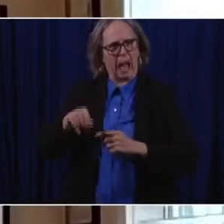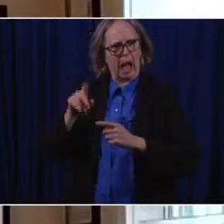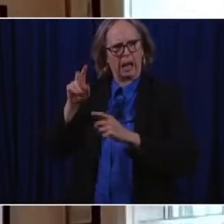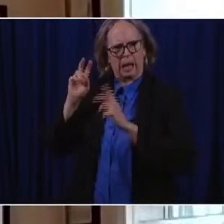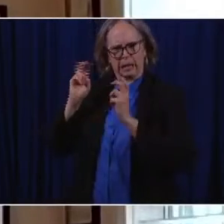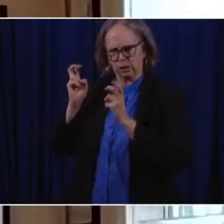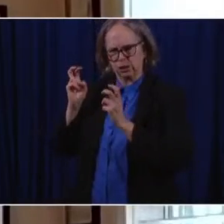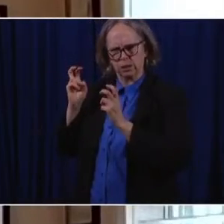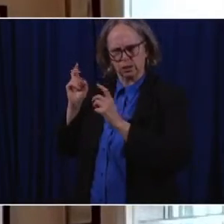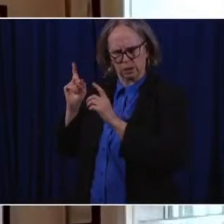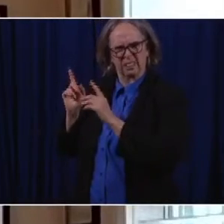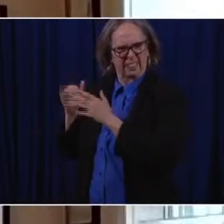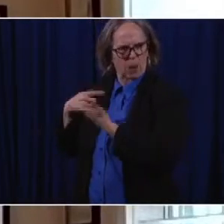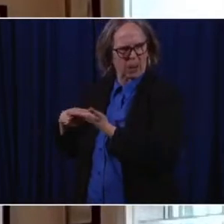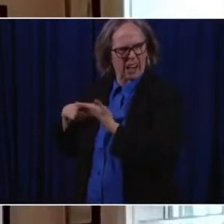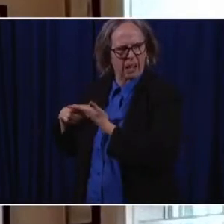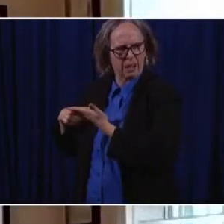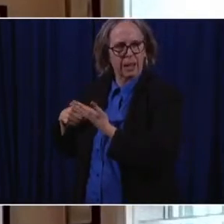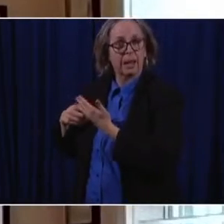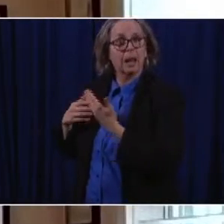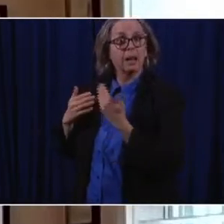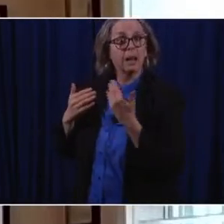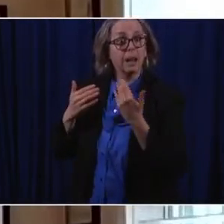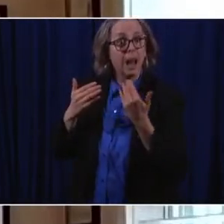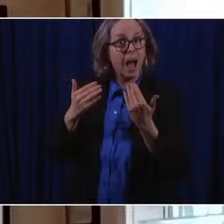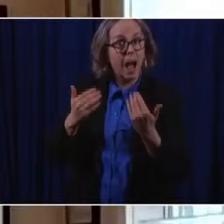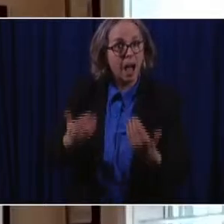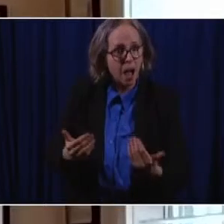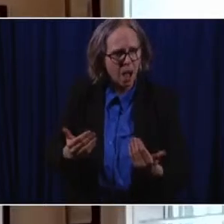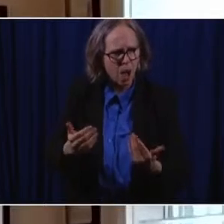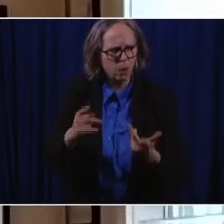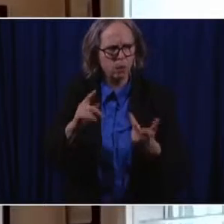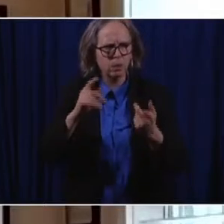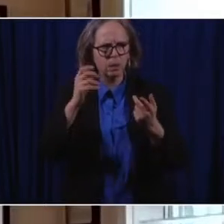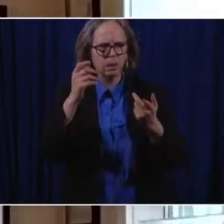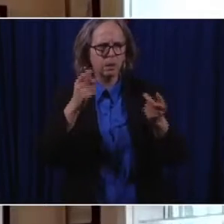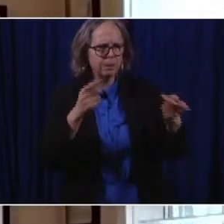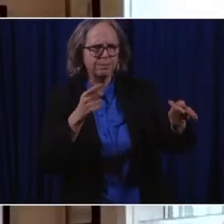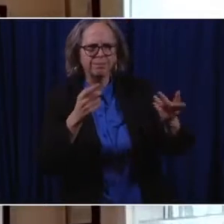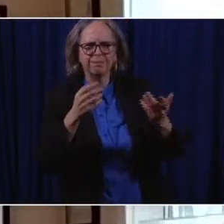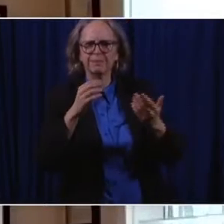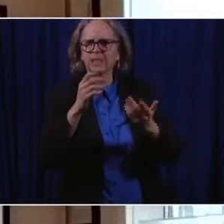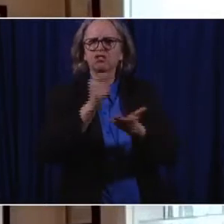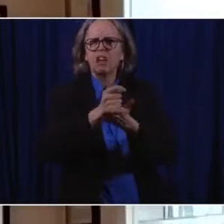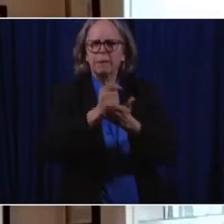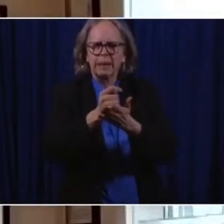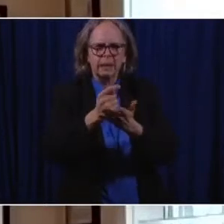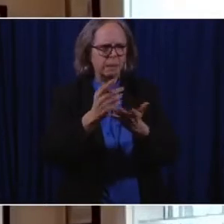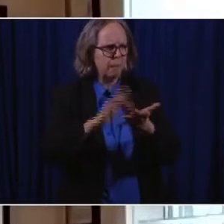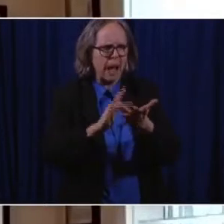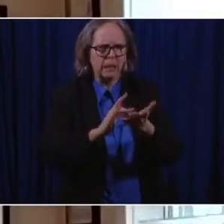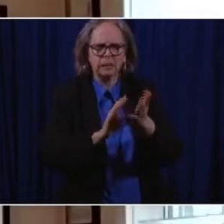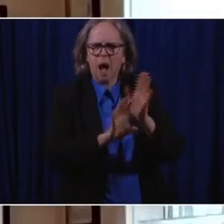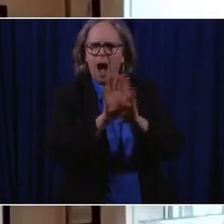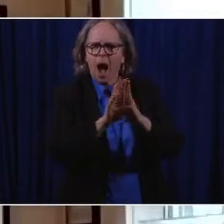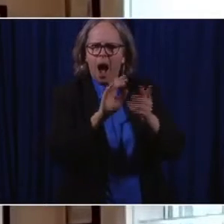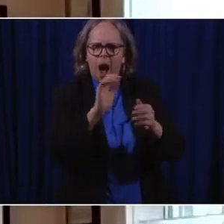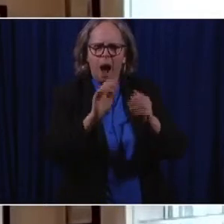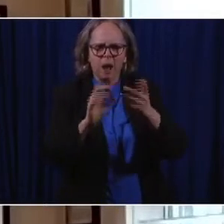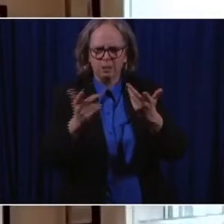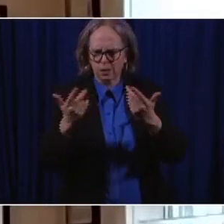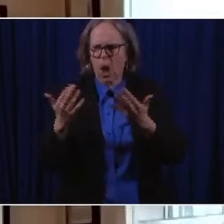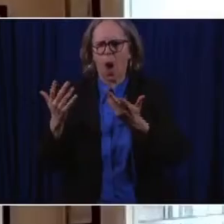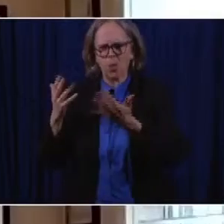of monoclonal antibodies for outpatient therapy, along with some of the work they were doing previously that